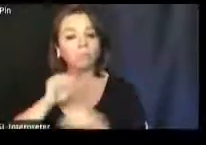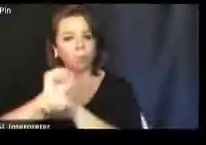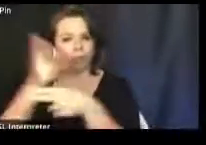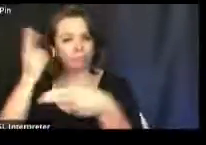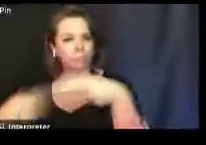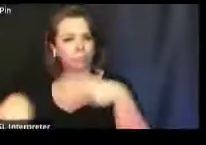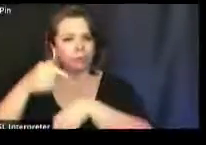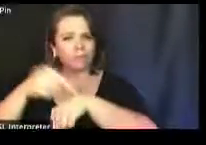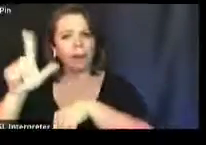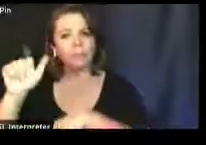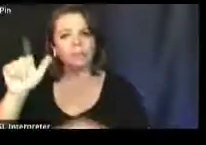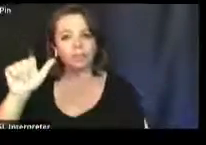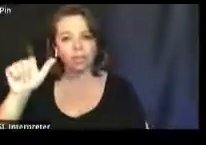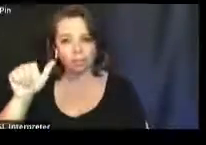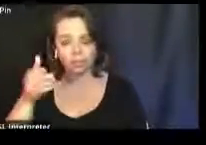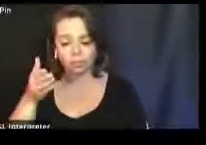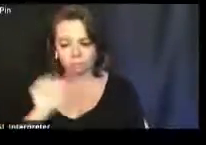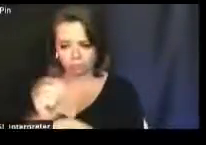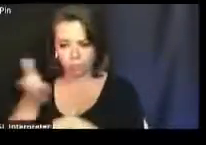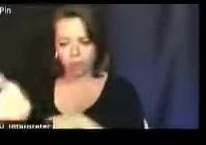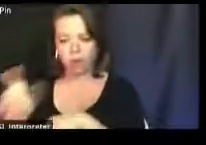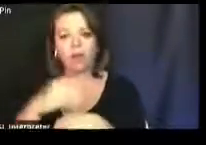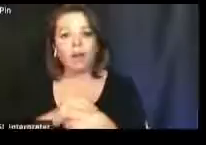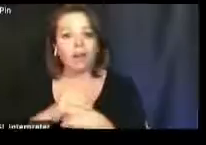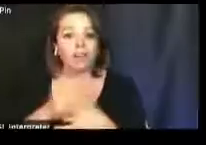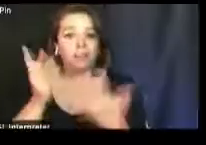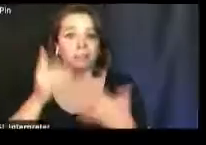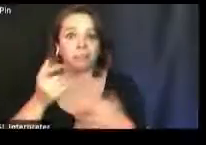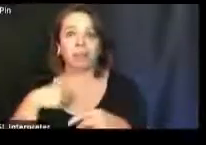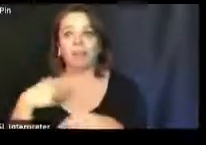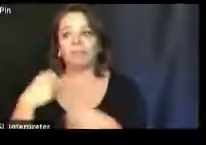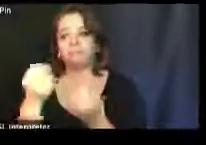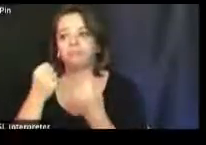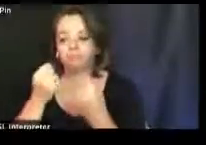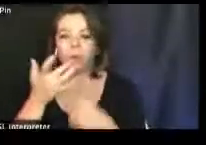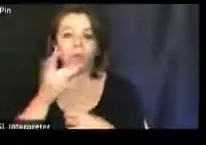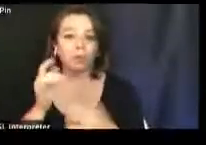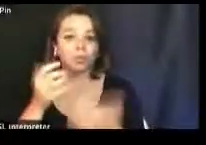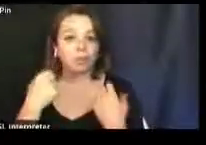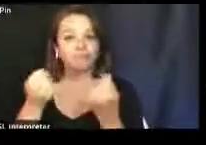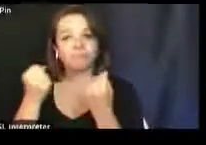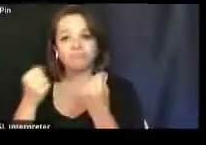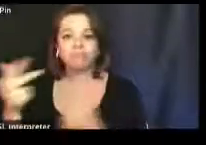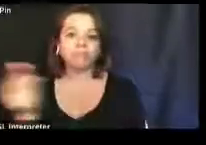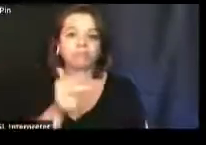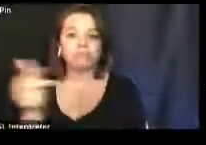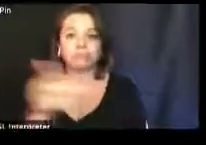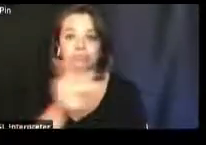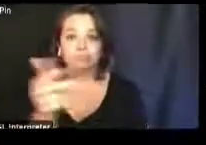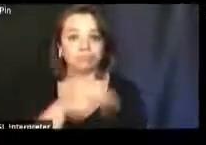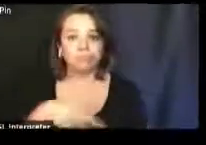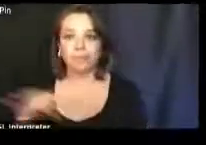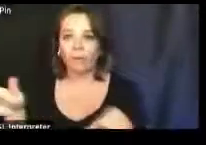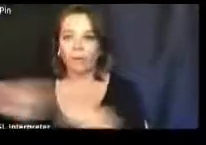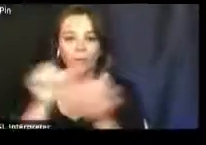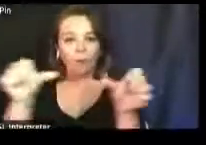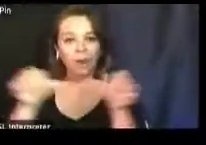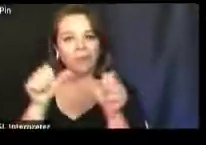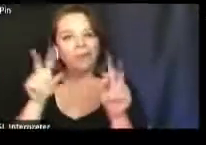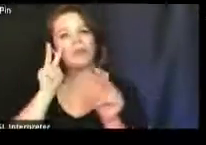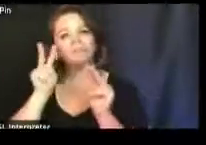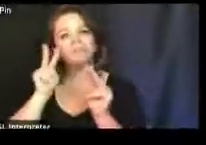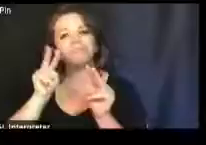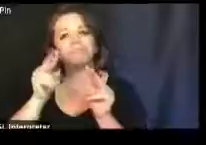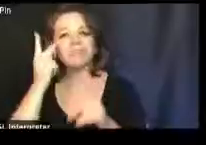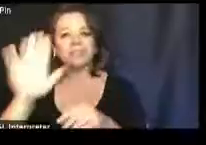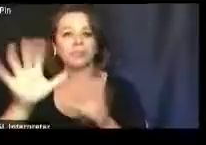Angeles, and I'm quite familiar with driving all around and through the area. So I look forward to hearing your communities of interest today.